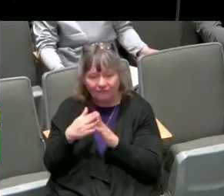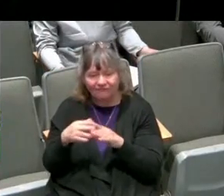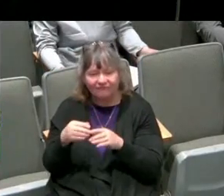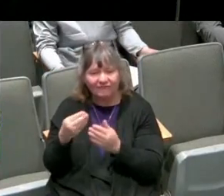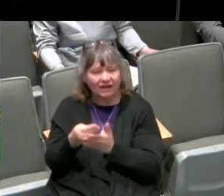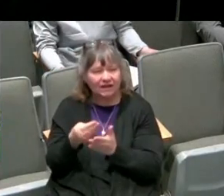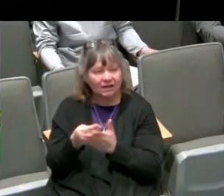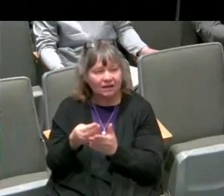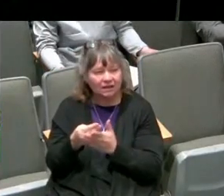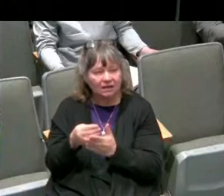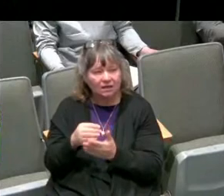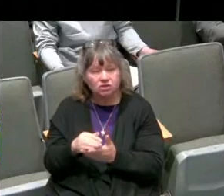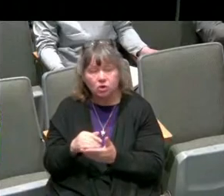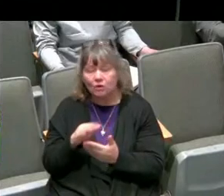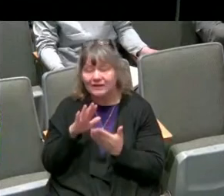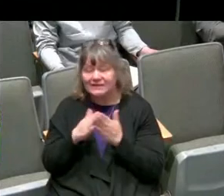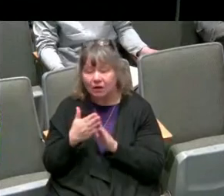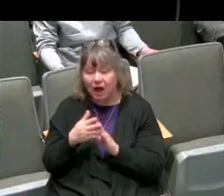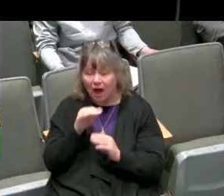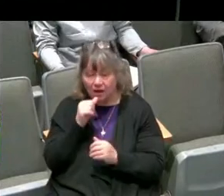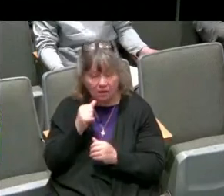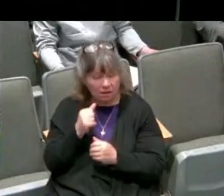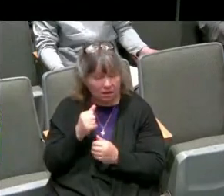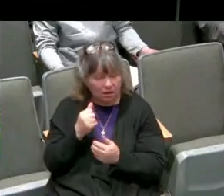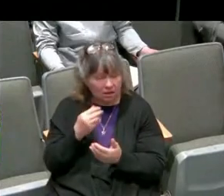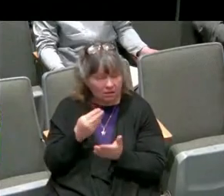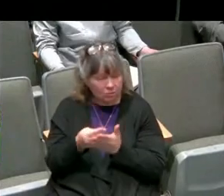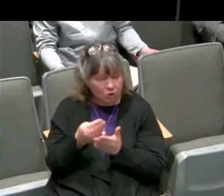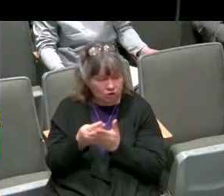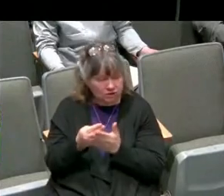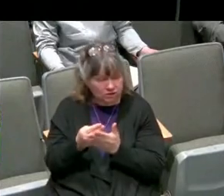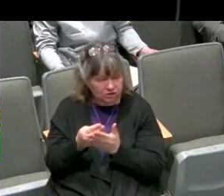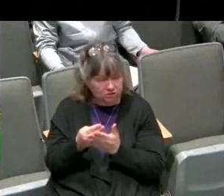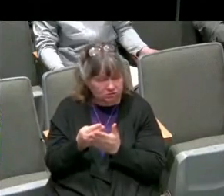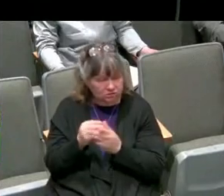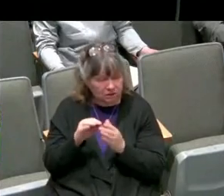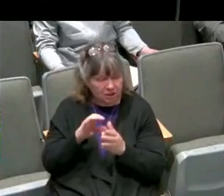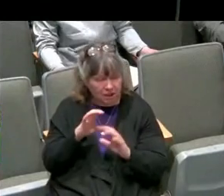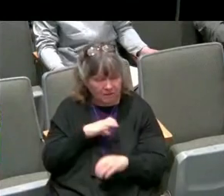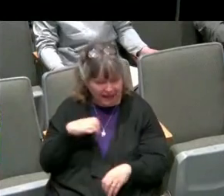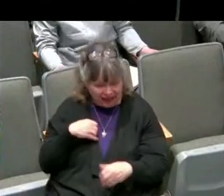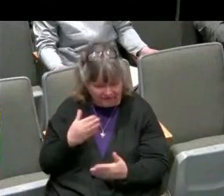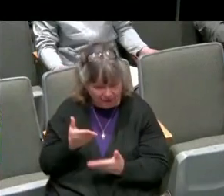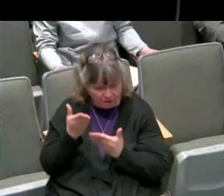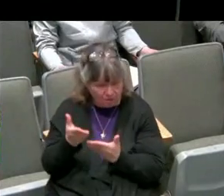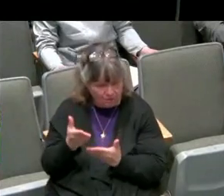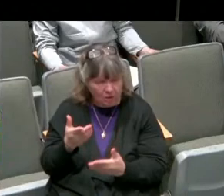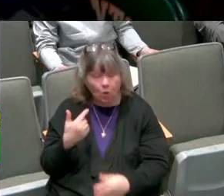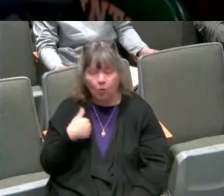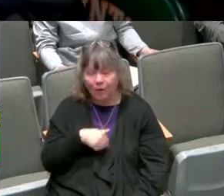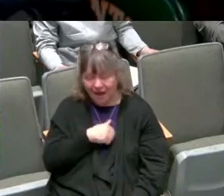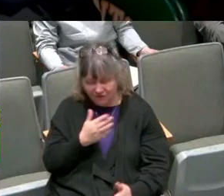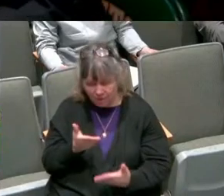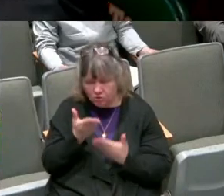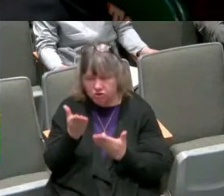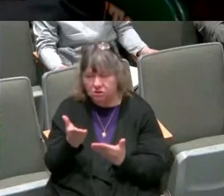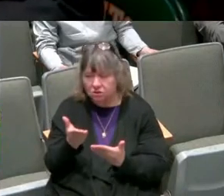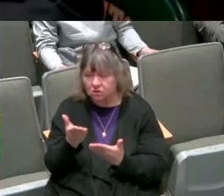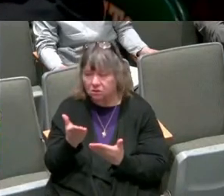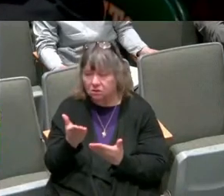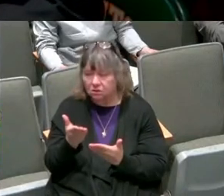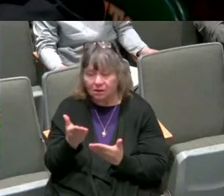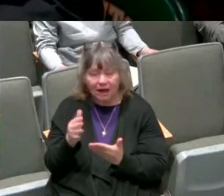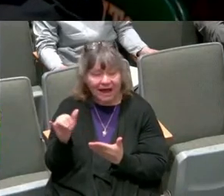manager and does the Appropriations Committee have a motion appropriation committee does have a motion we move the